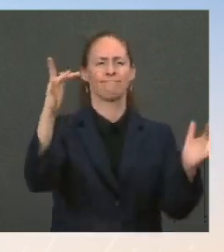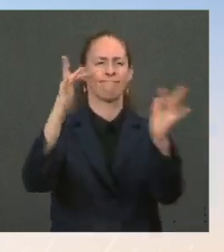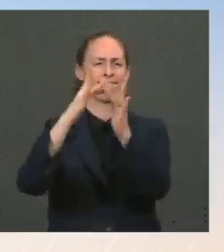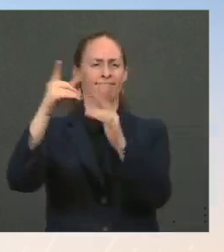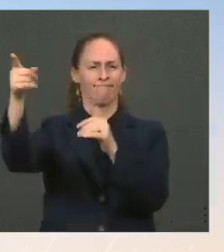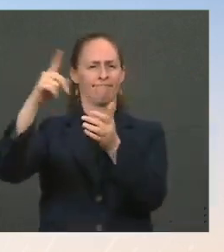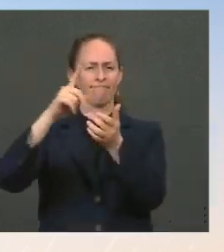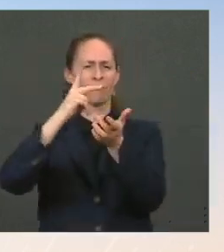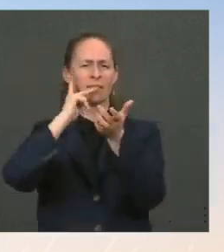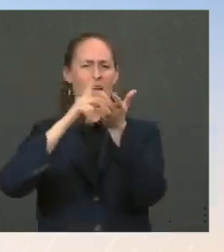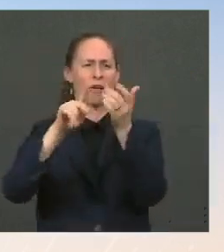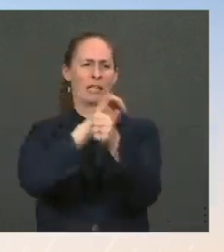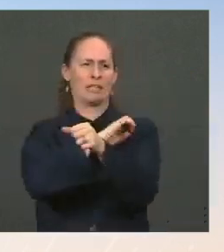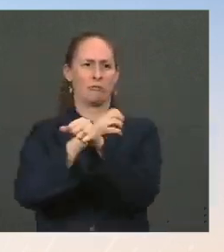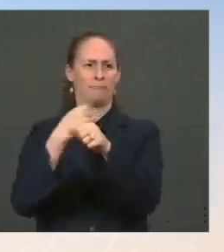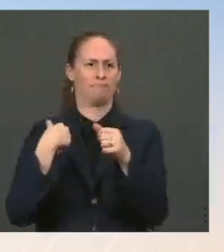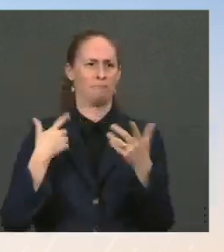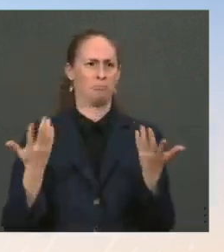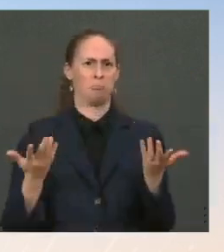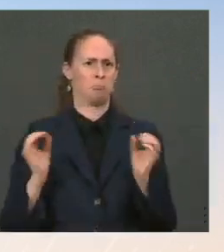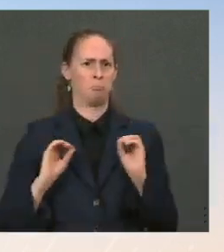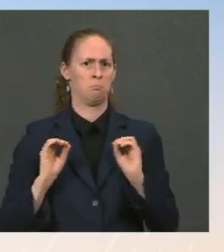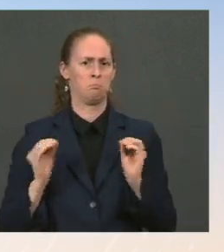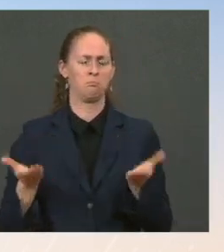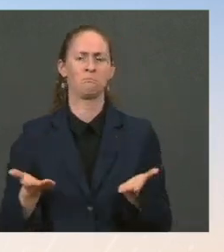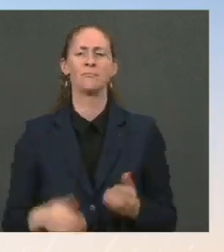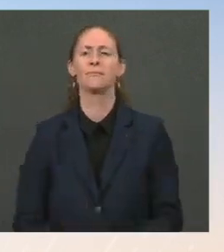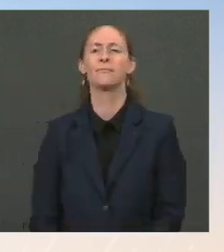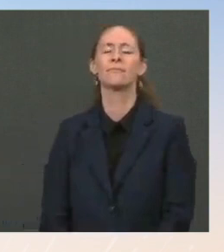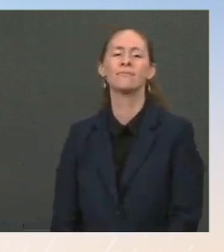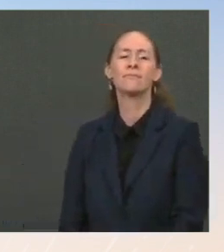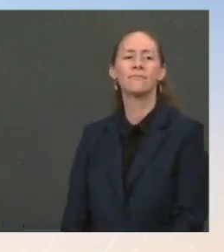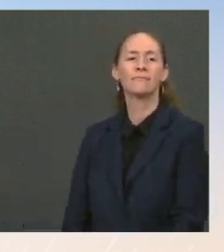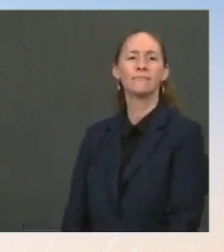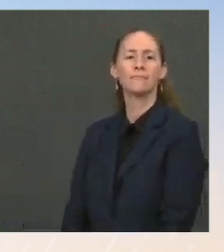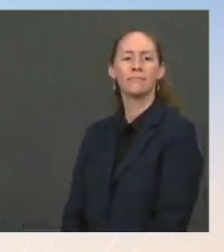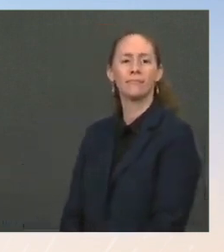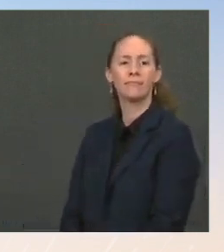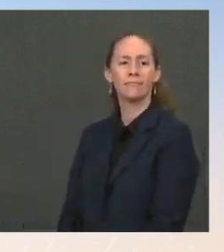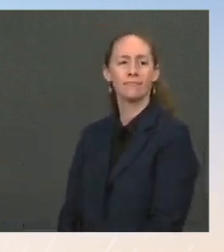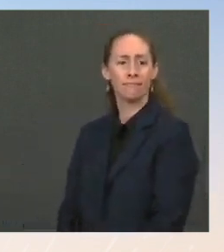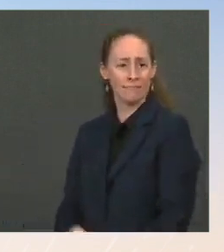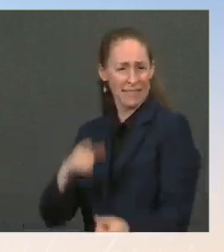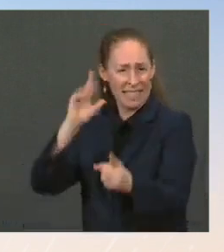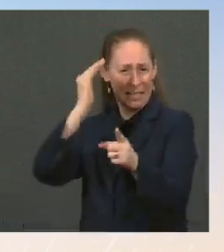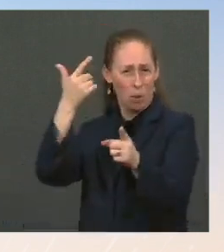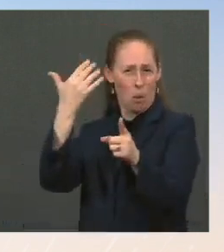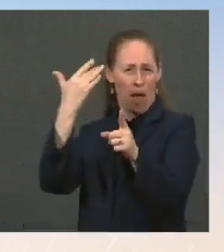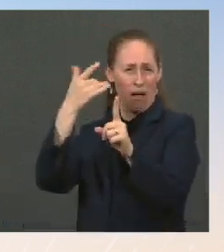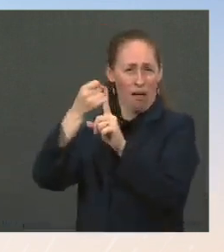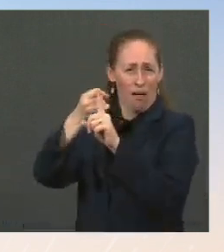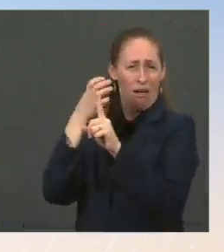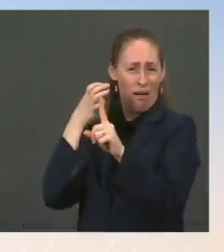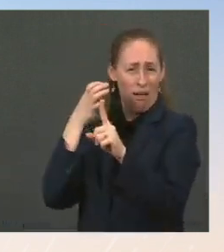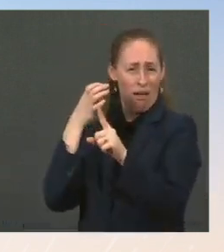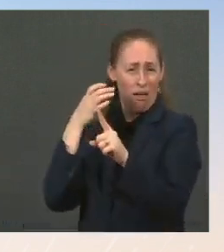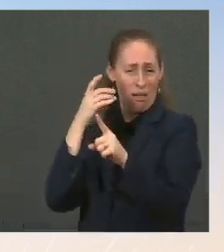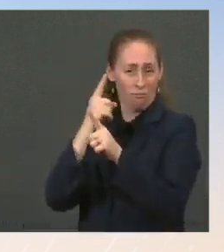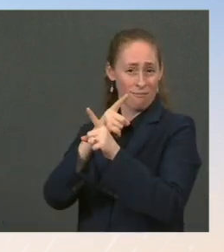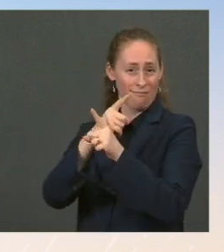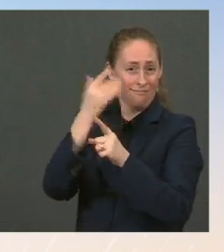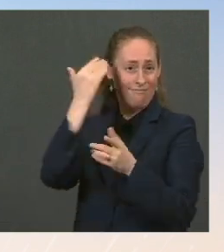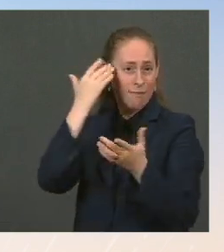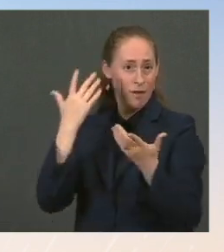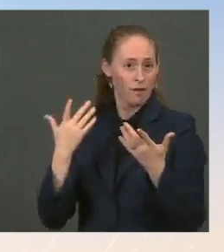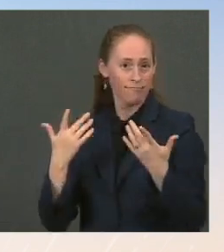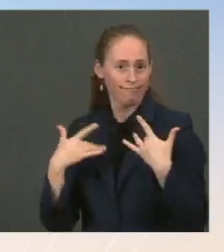internally in the White House. Go ahead. Hey, Jen. So I understand that you're obviously waiting for more details of this proposal from the Senate Minority Leader, but you